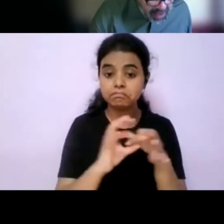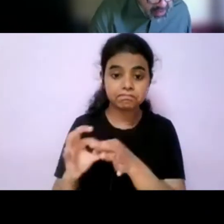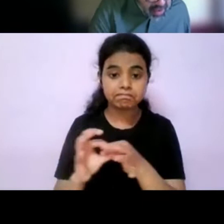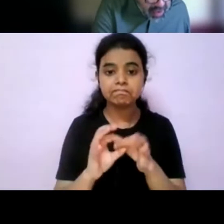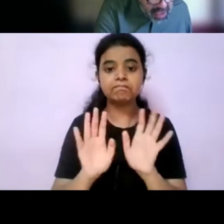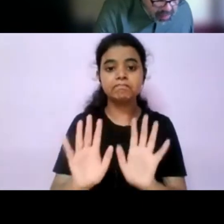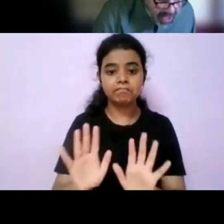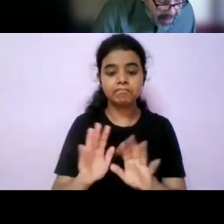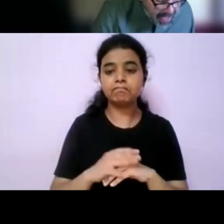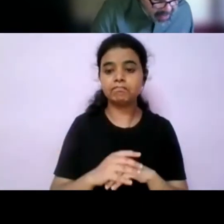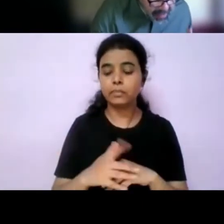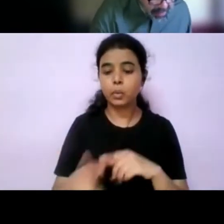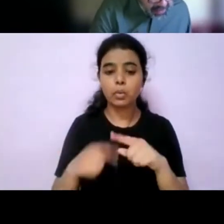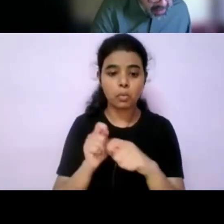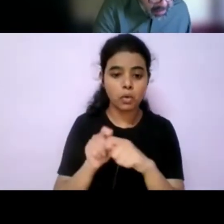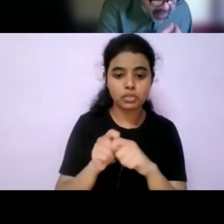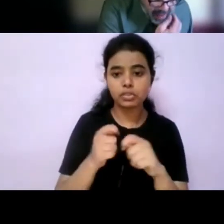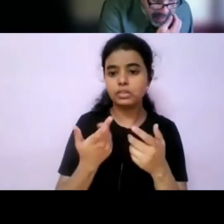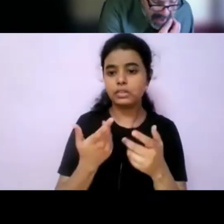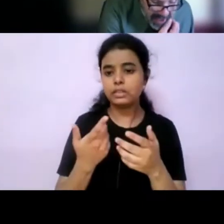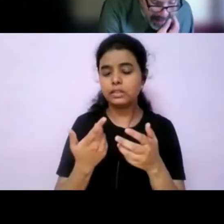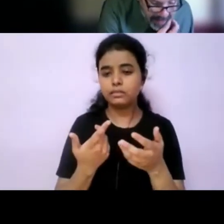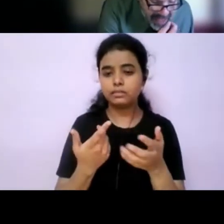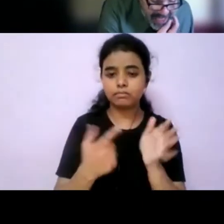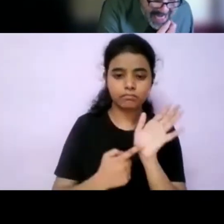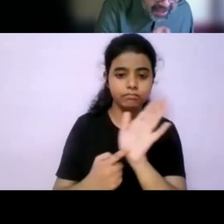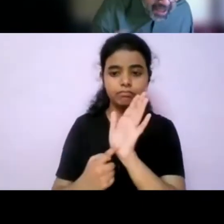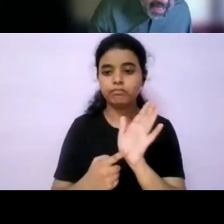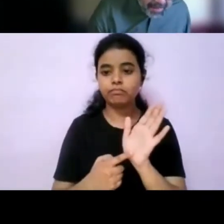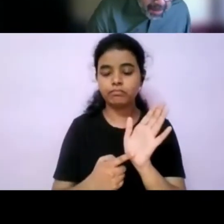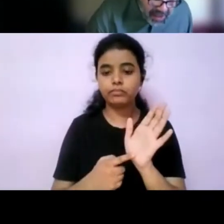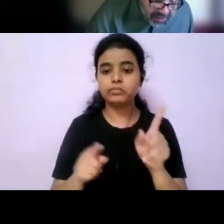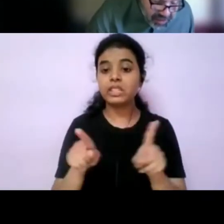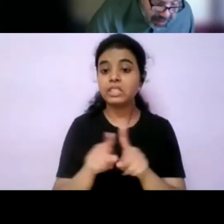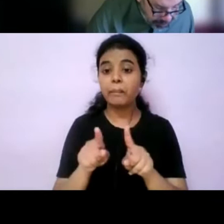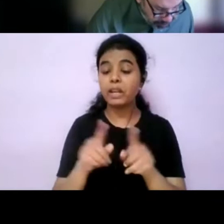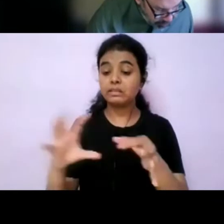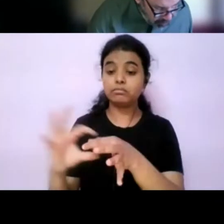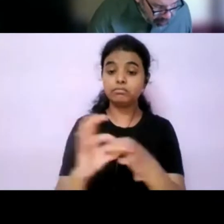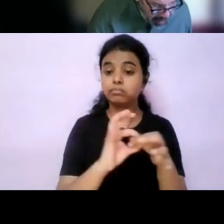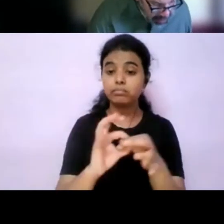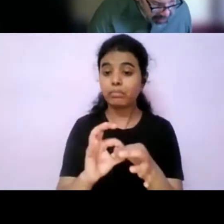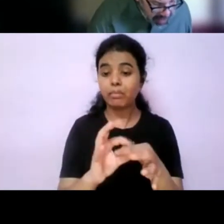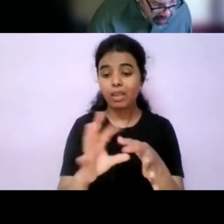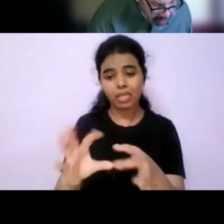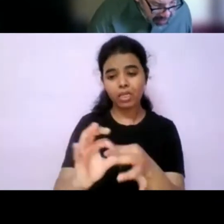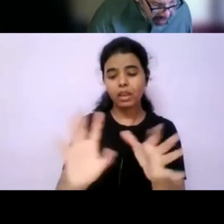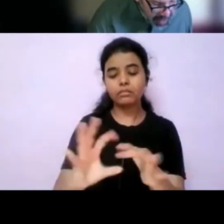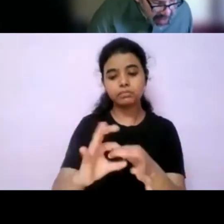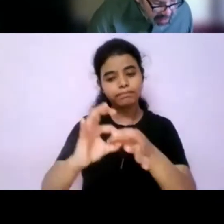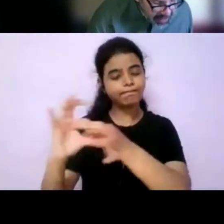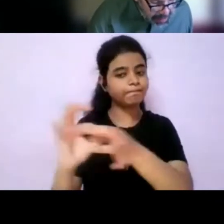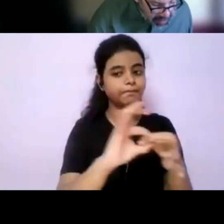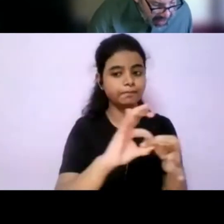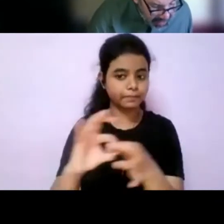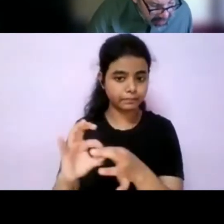that in turn relate back to the meso, macro, mega. It's a dynamic relationship. In research terms then,